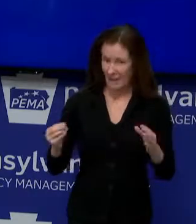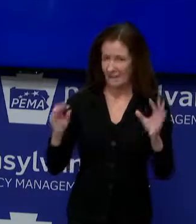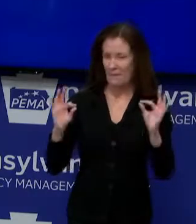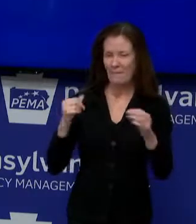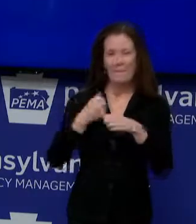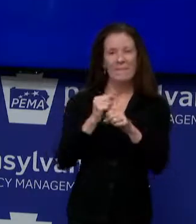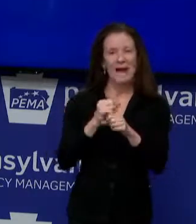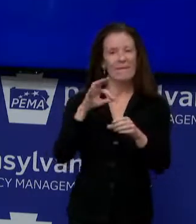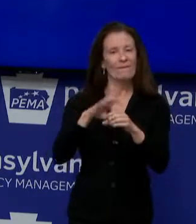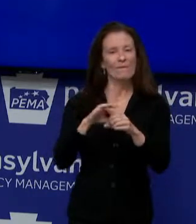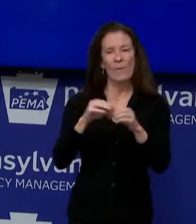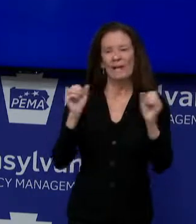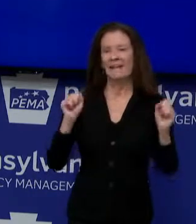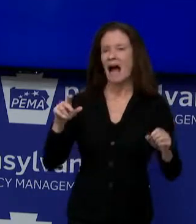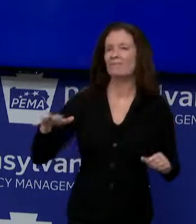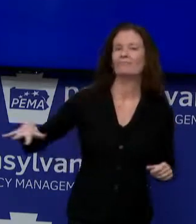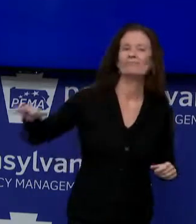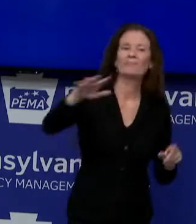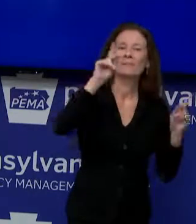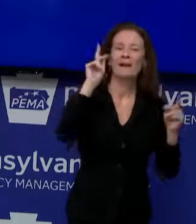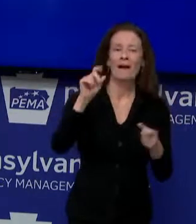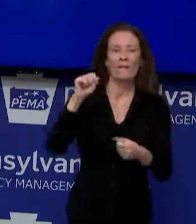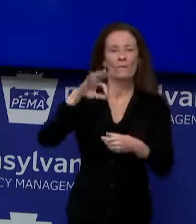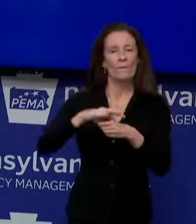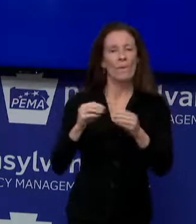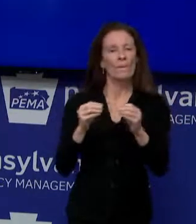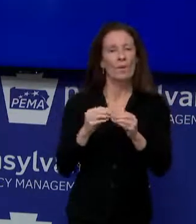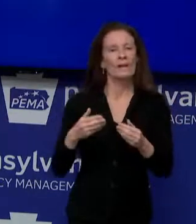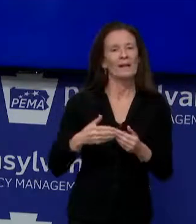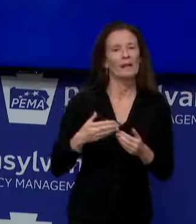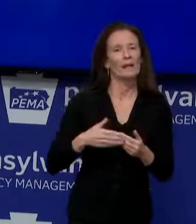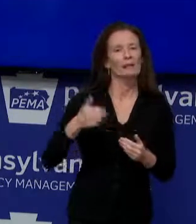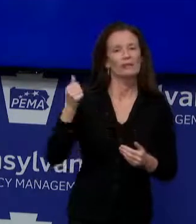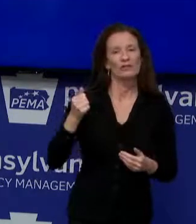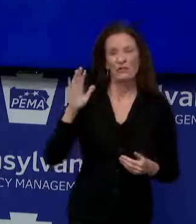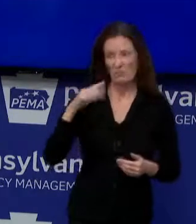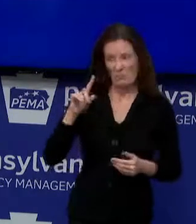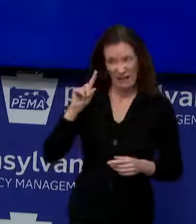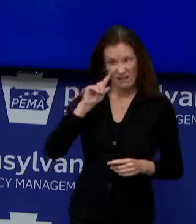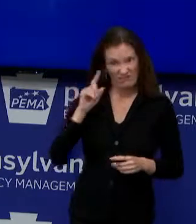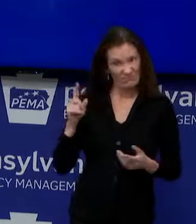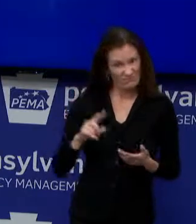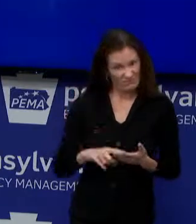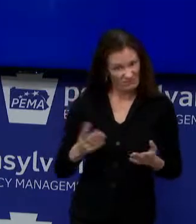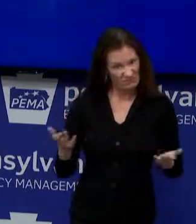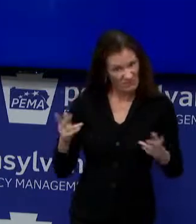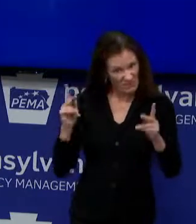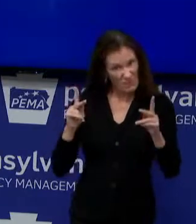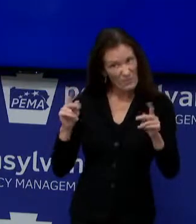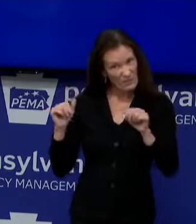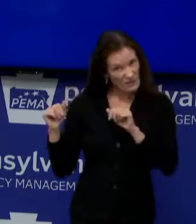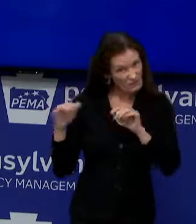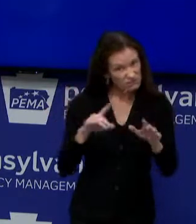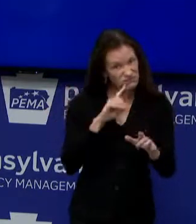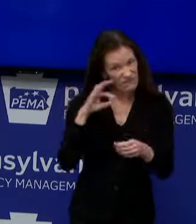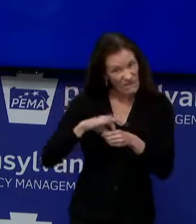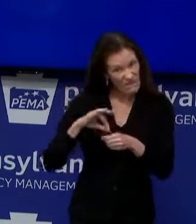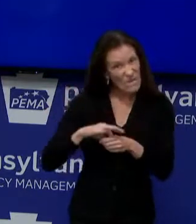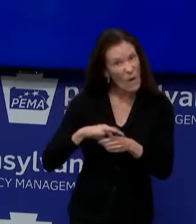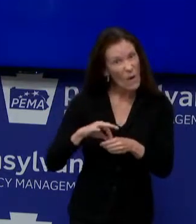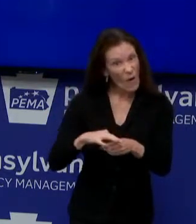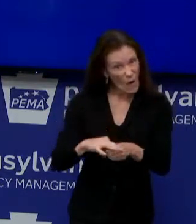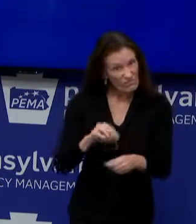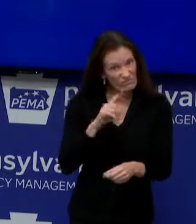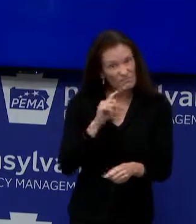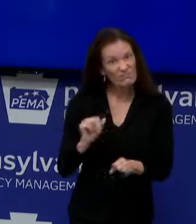accessible and easier for Pennsylvanians. And I think the results were that more people came out to vote. We did what you're supposed to do in